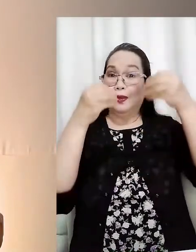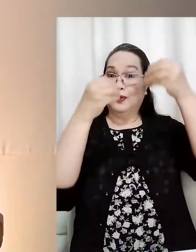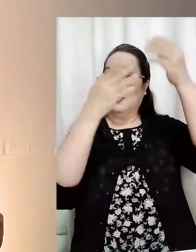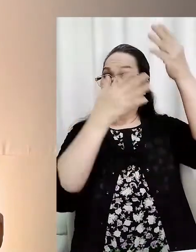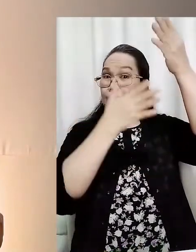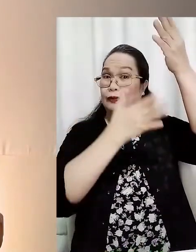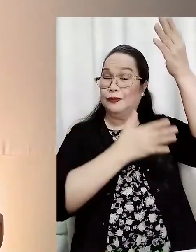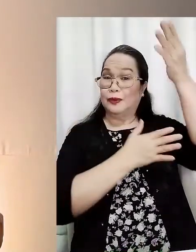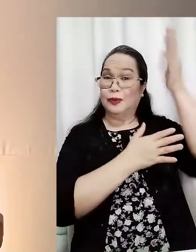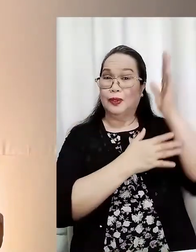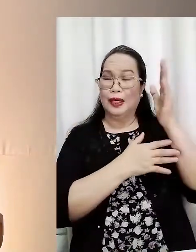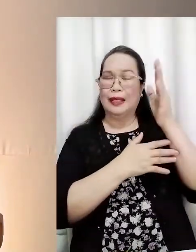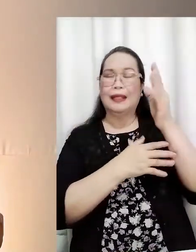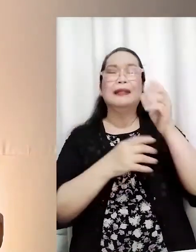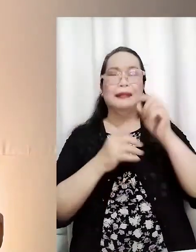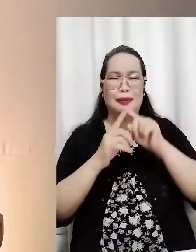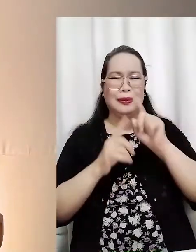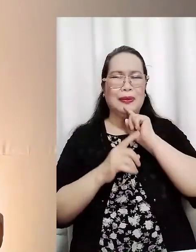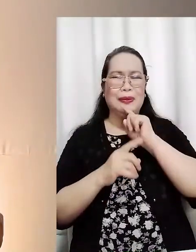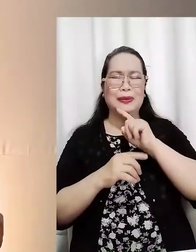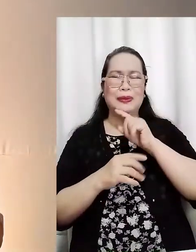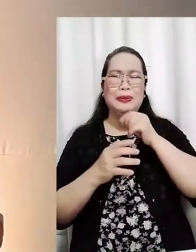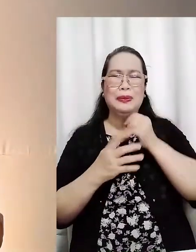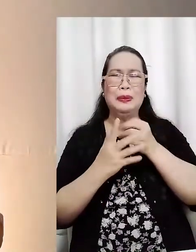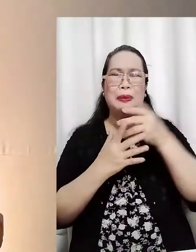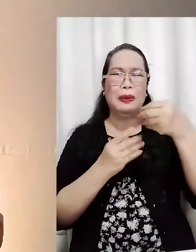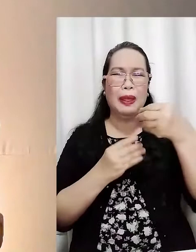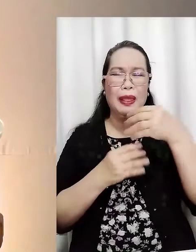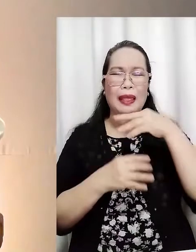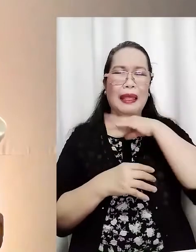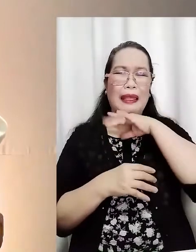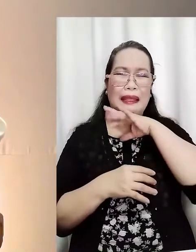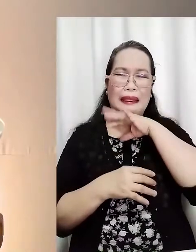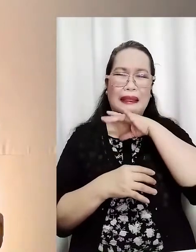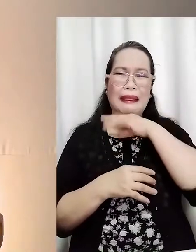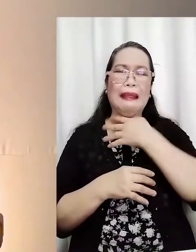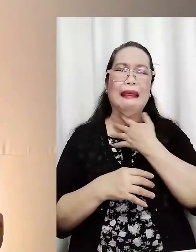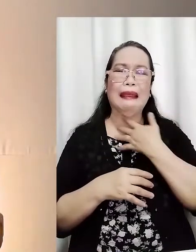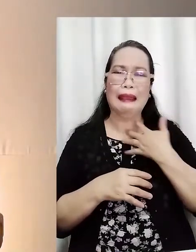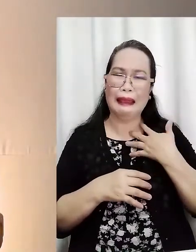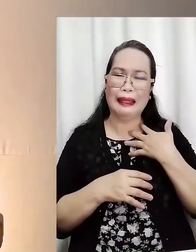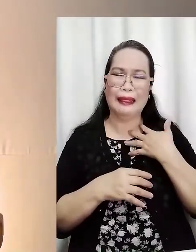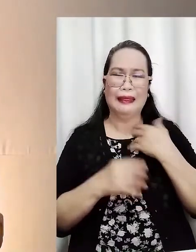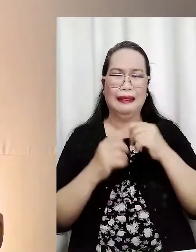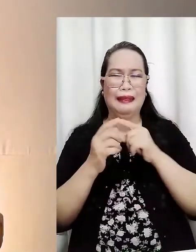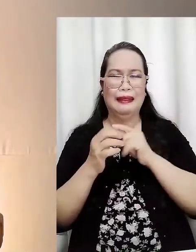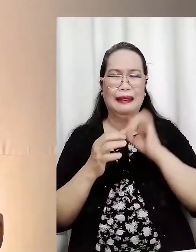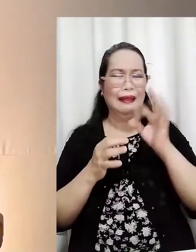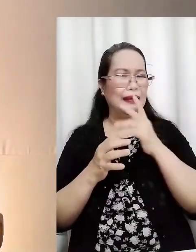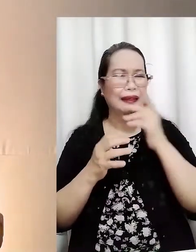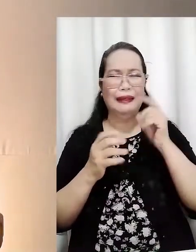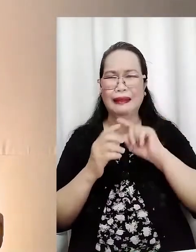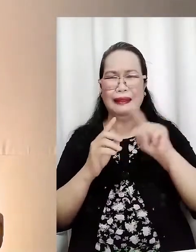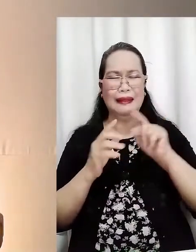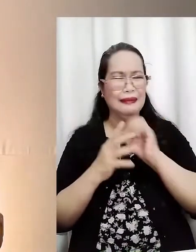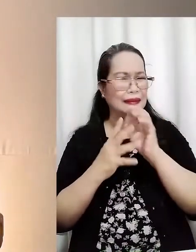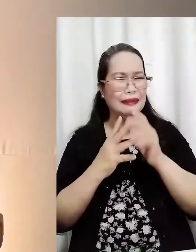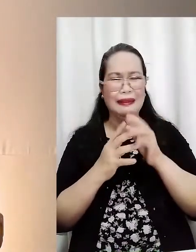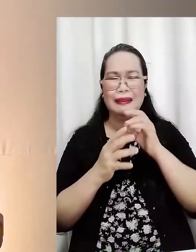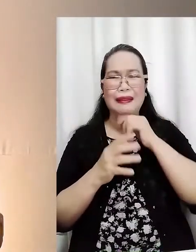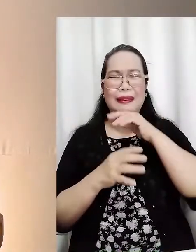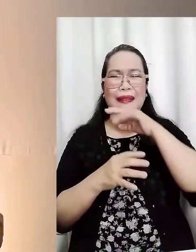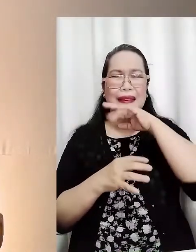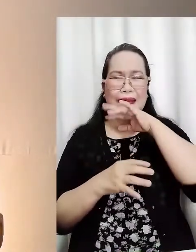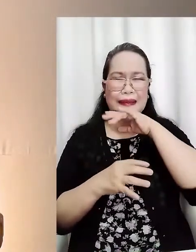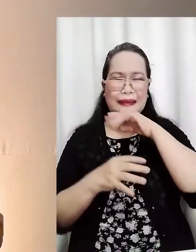immoral relationships and fornication. Posible po, amamuhay na may kabanalan, amamuhay